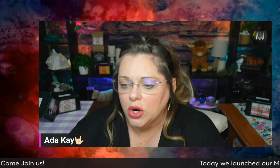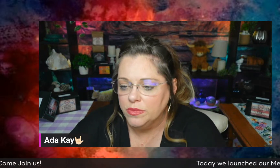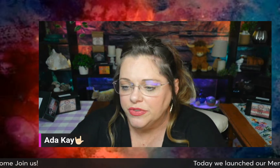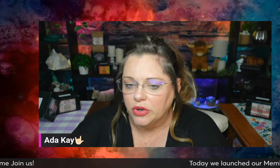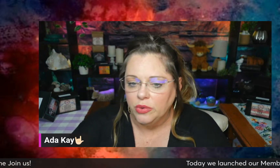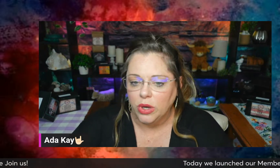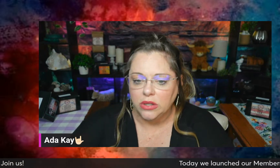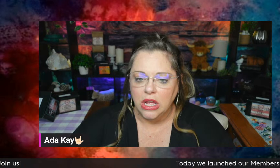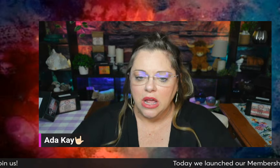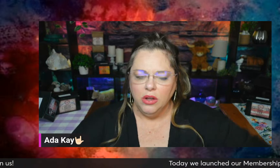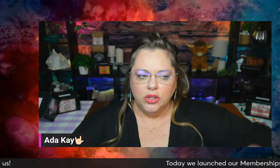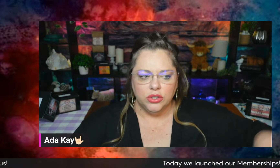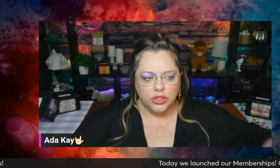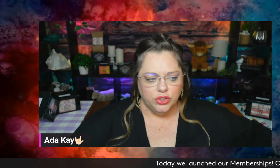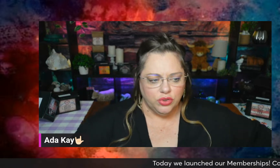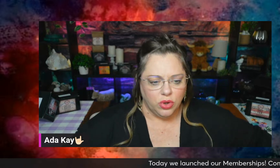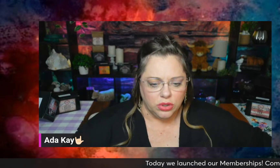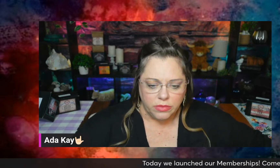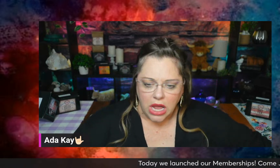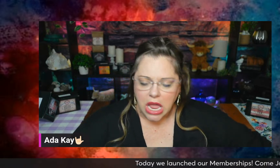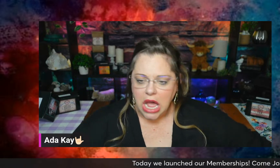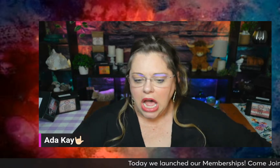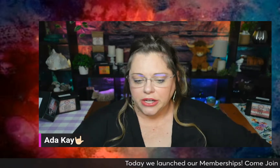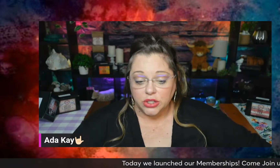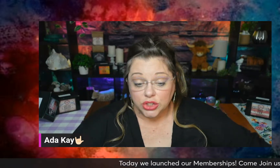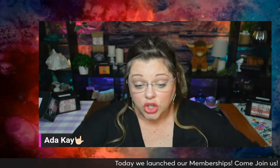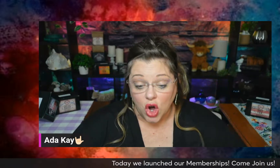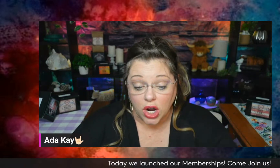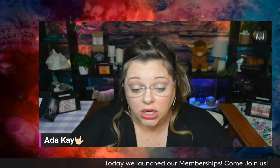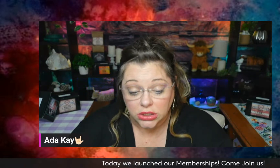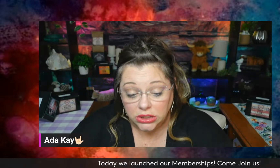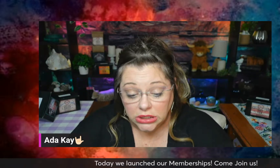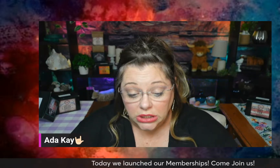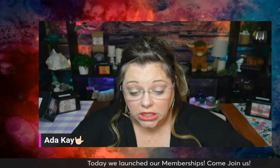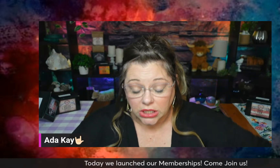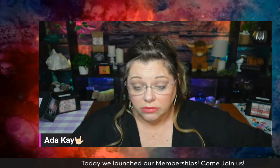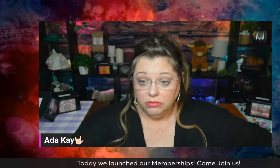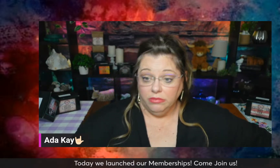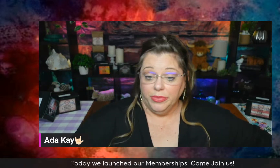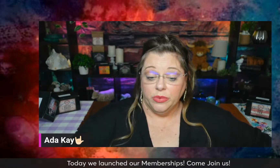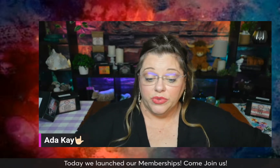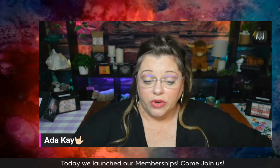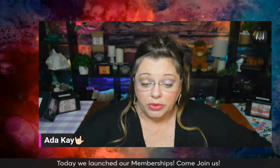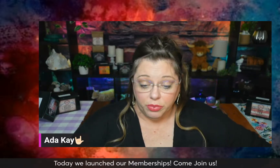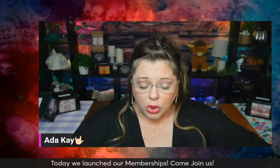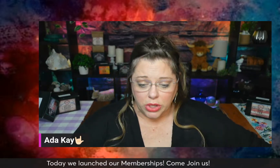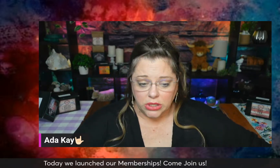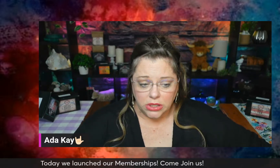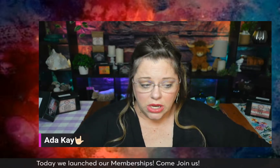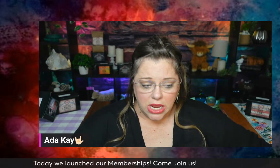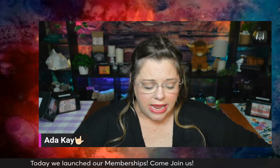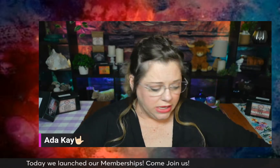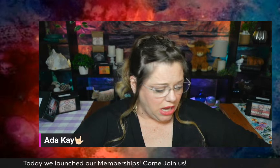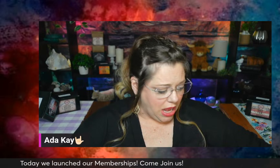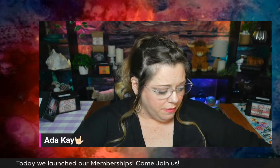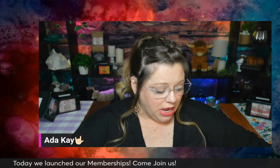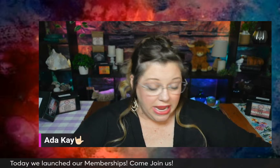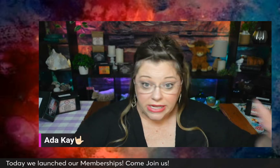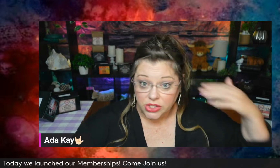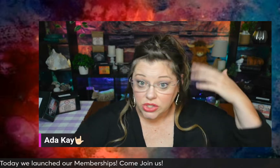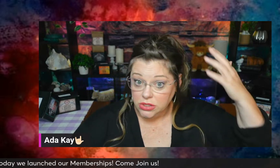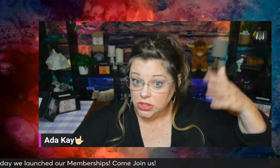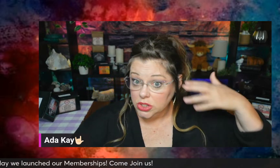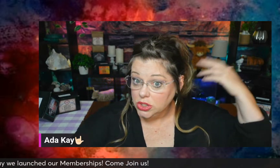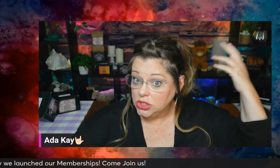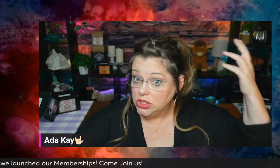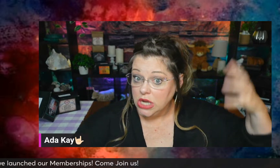my arms very well, couldn't control them. I couldn't talk. It was very broken. And my